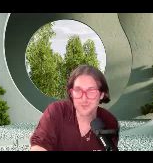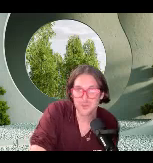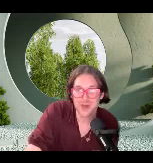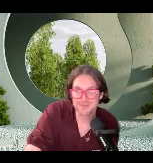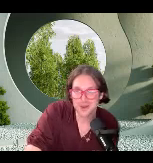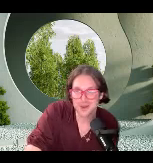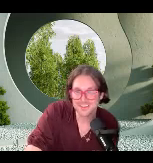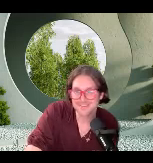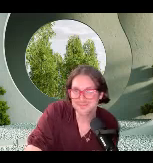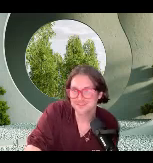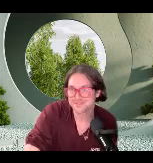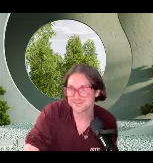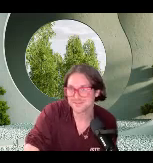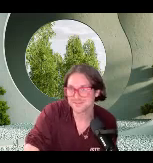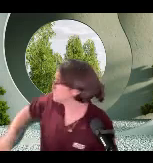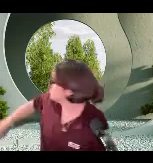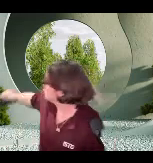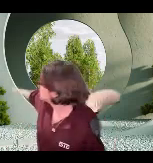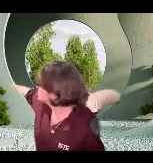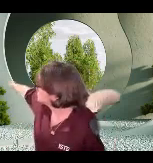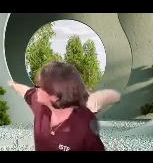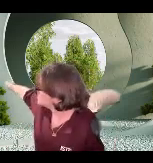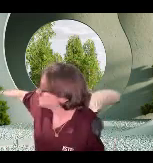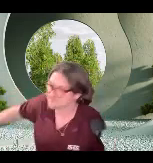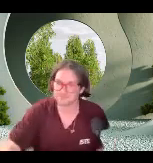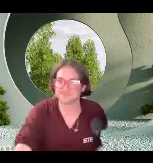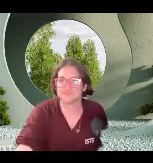And one moment.